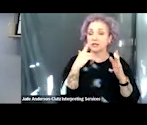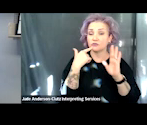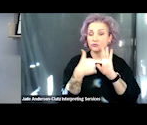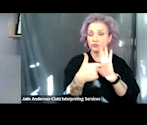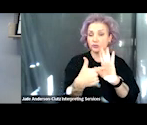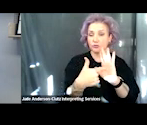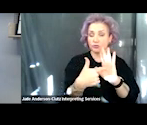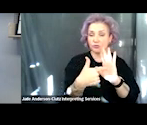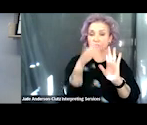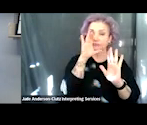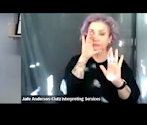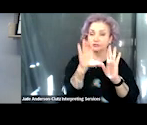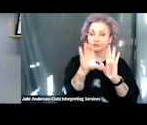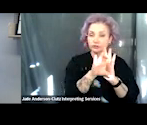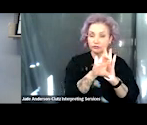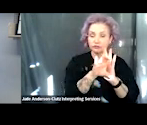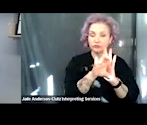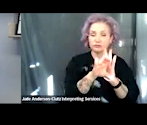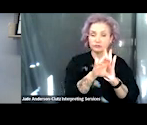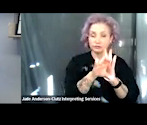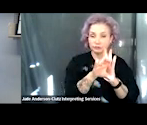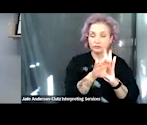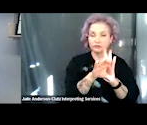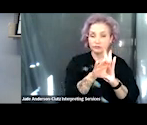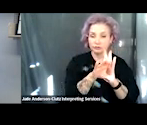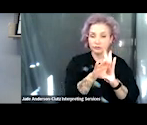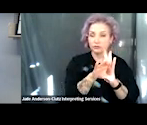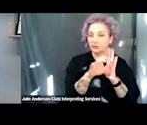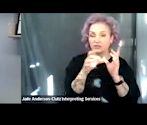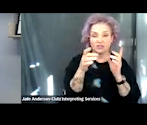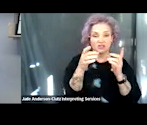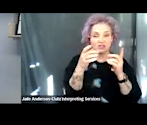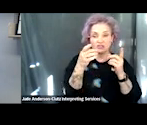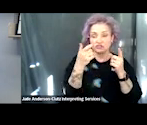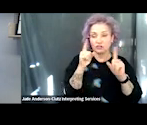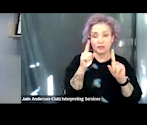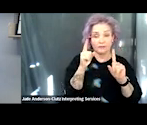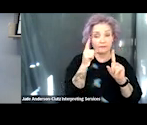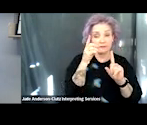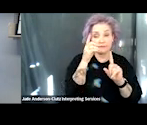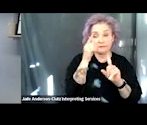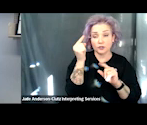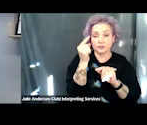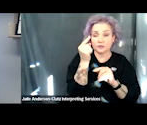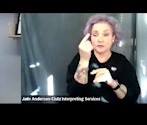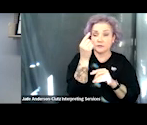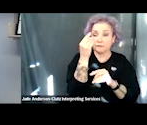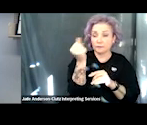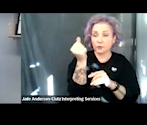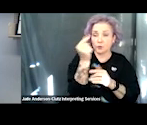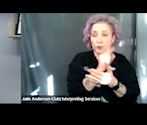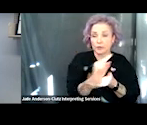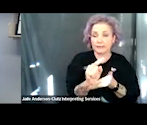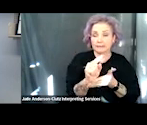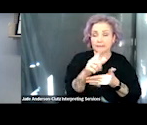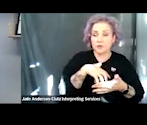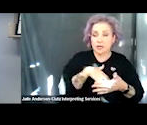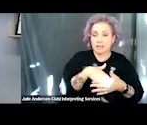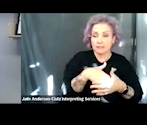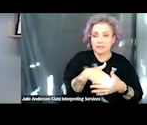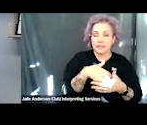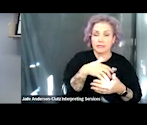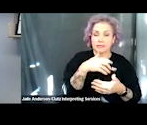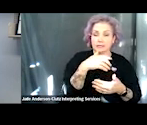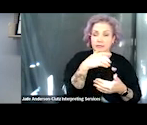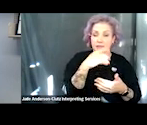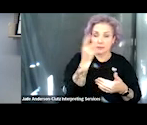is so many of the different limbs are developing even in the first few weeks during gestation. And the really main